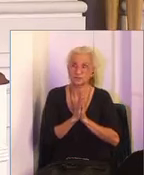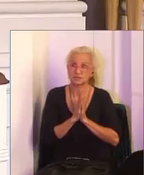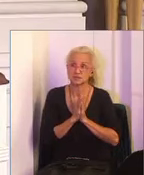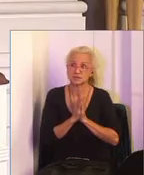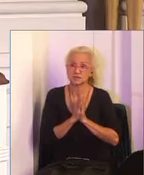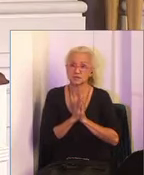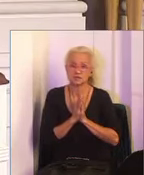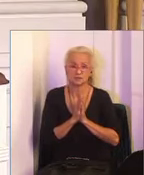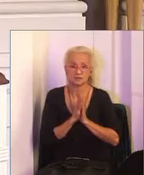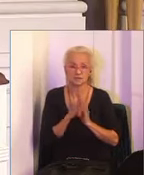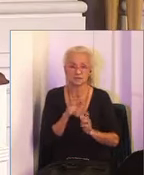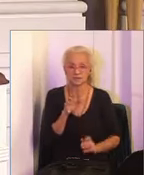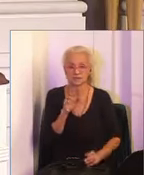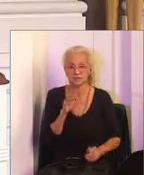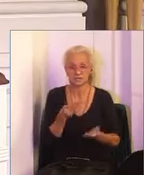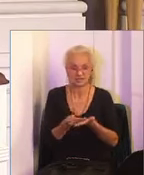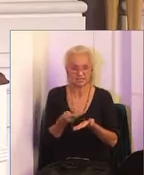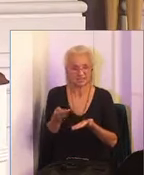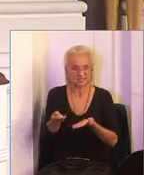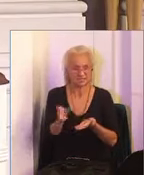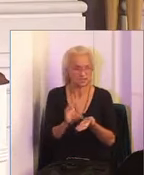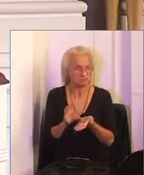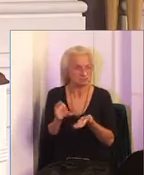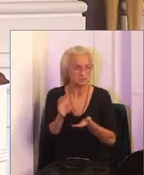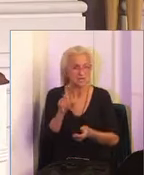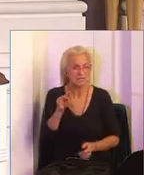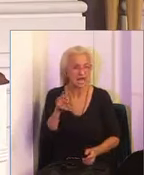Tithing is a kind of communication with God.